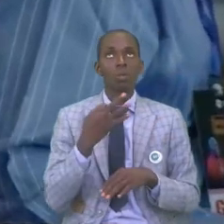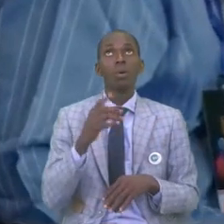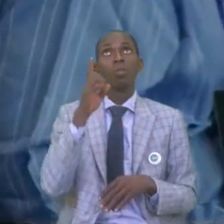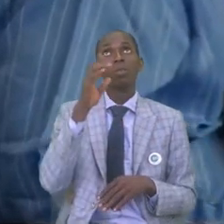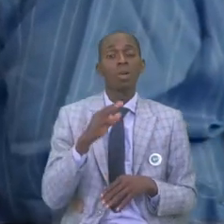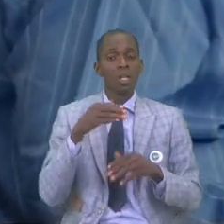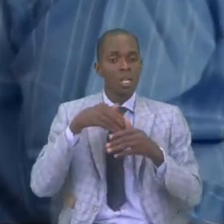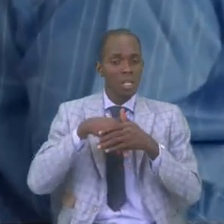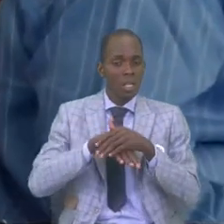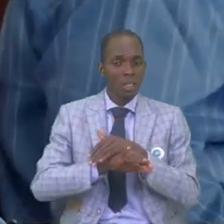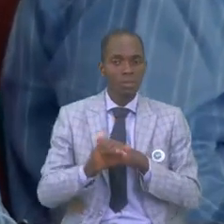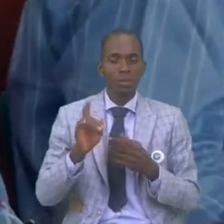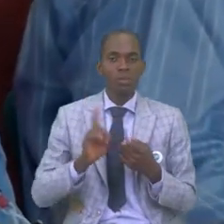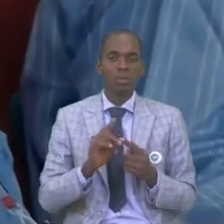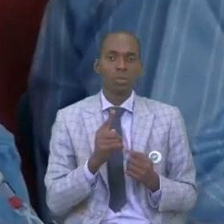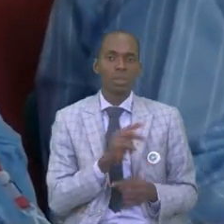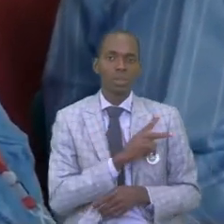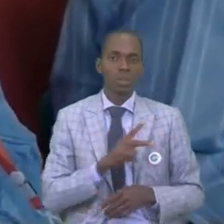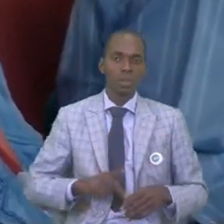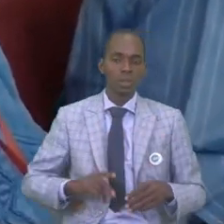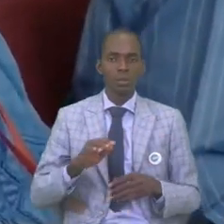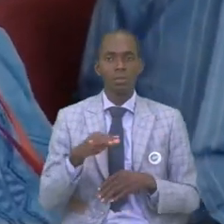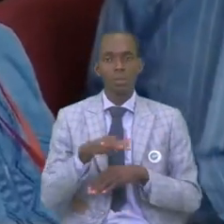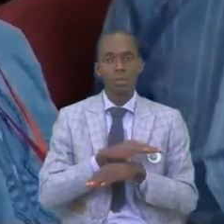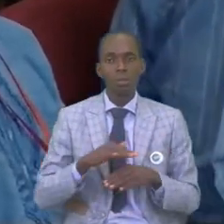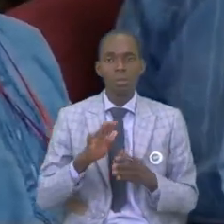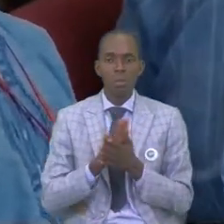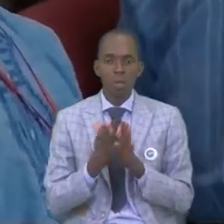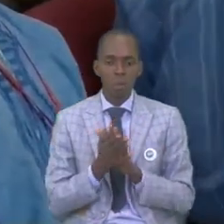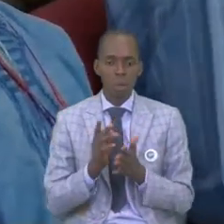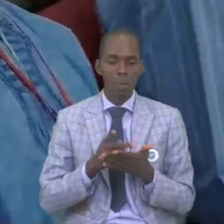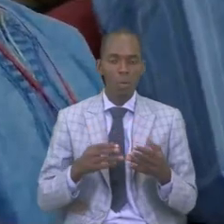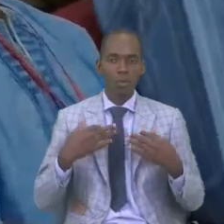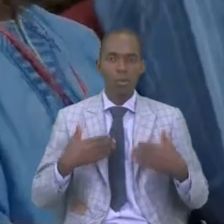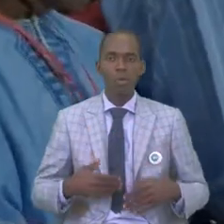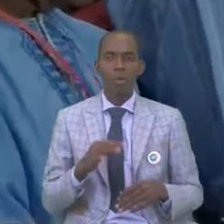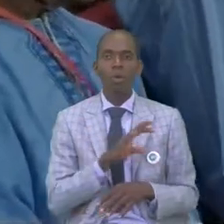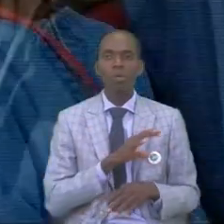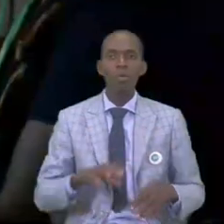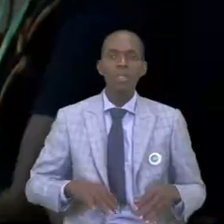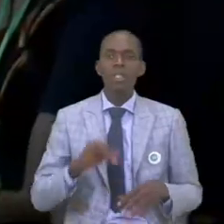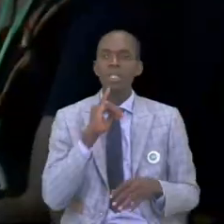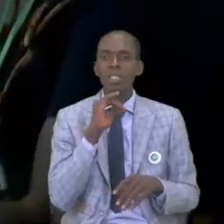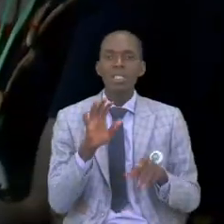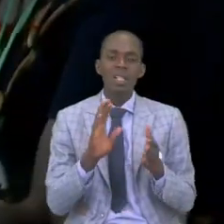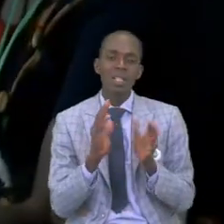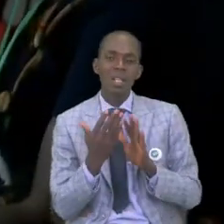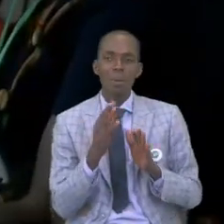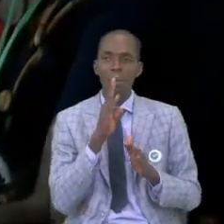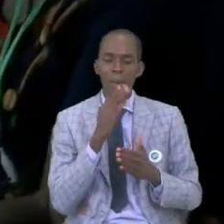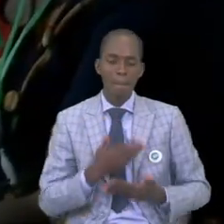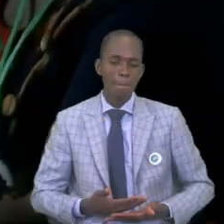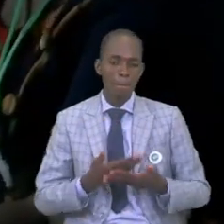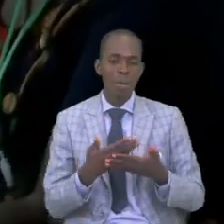Entering into the kingdom, becoming part of the body of Christ, is by being born afresh, born anew,